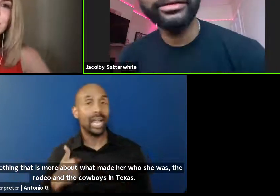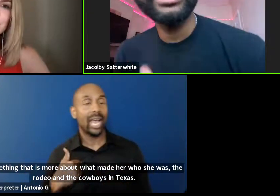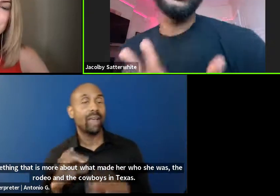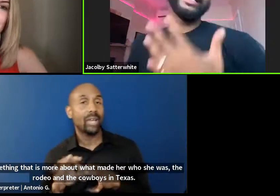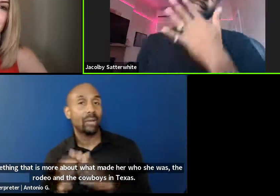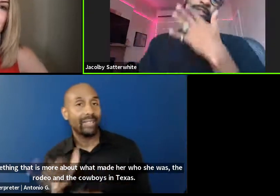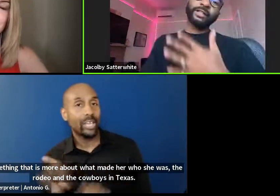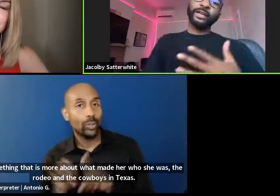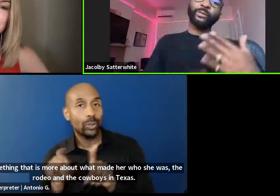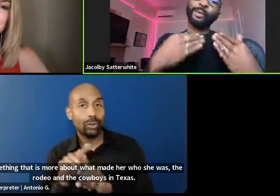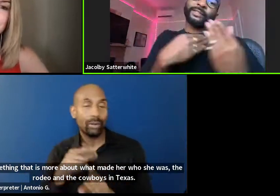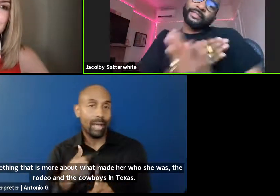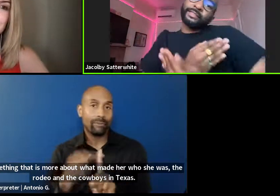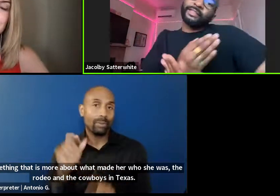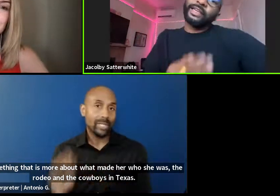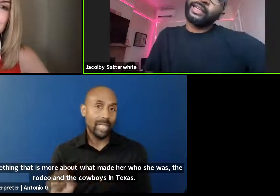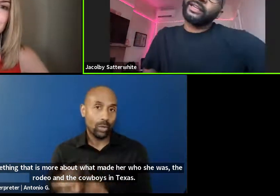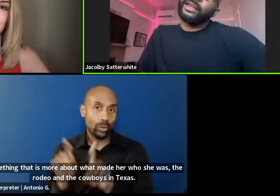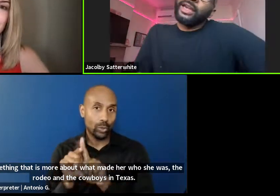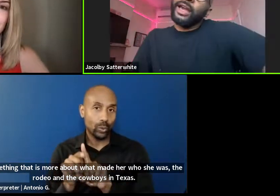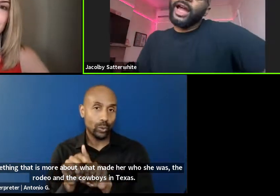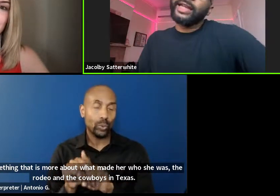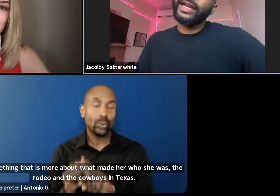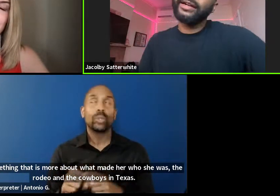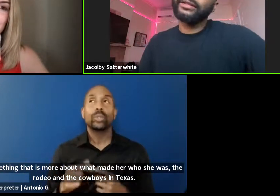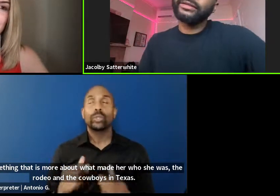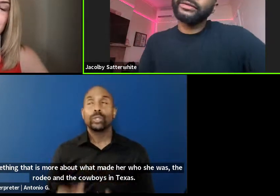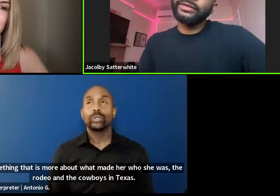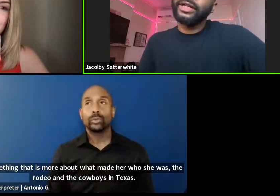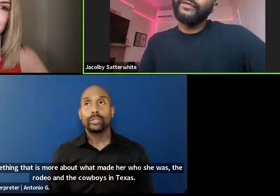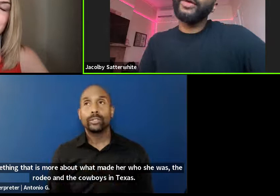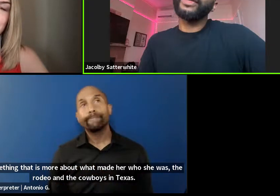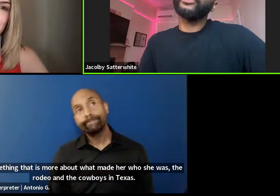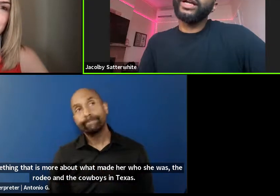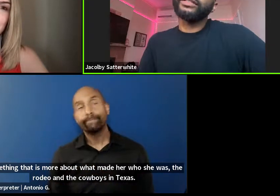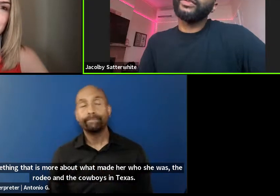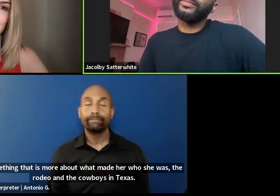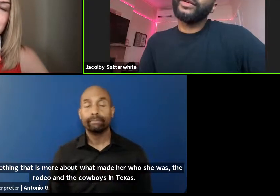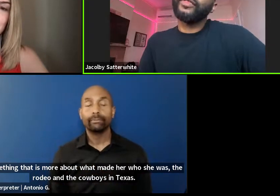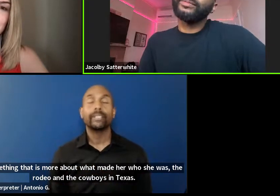South too. Mm-hmm. And so like basically like I kind of